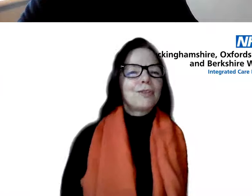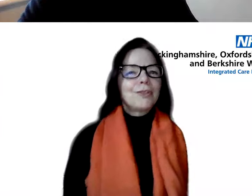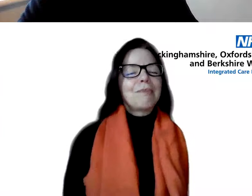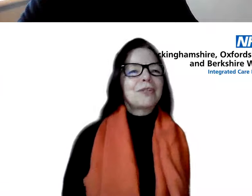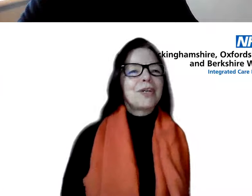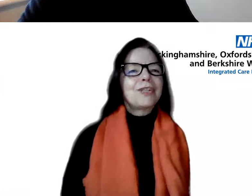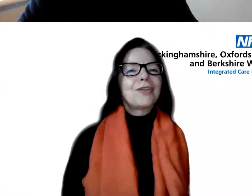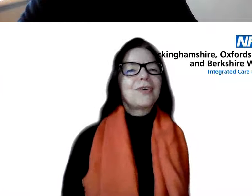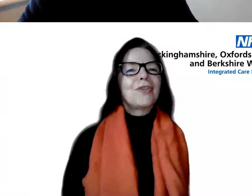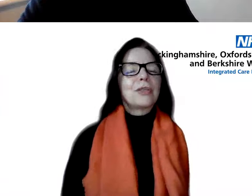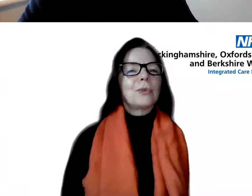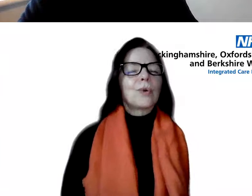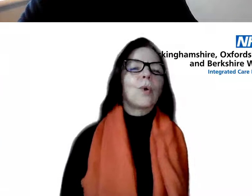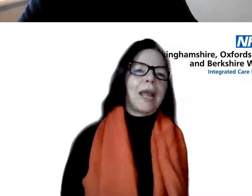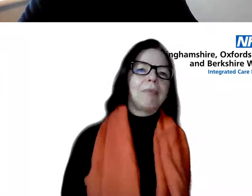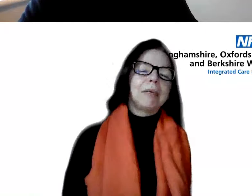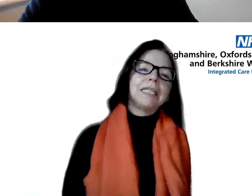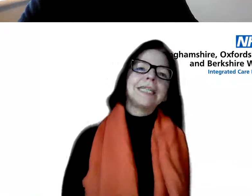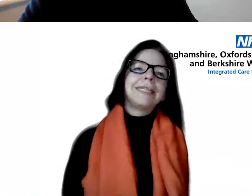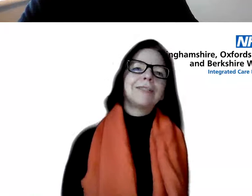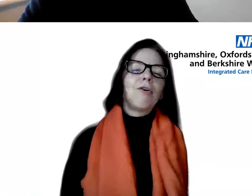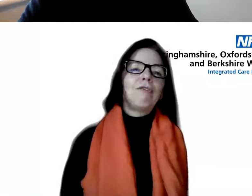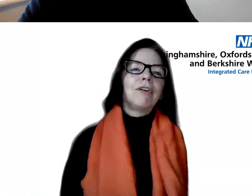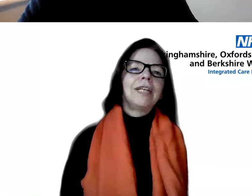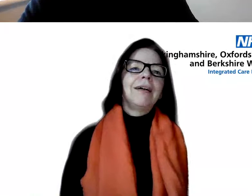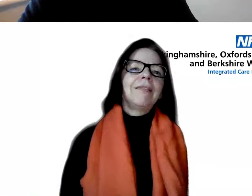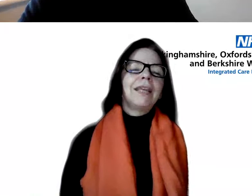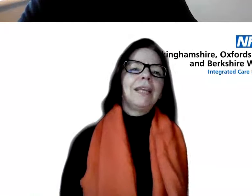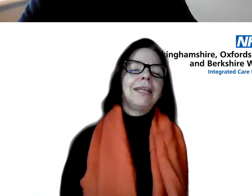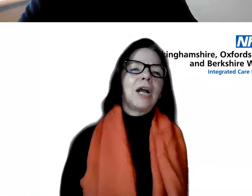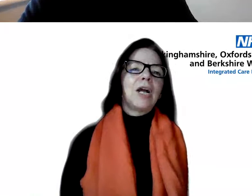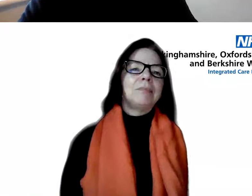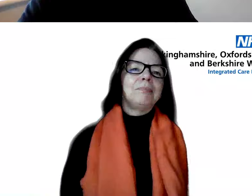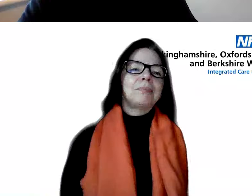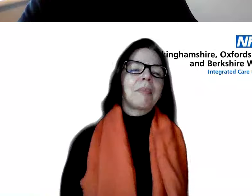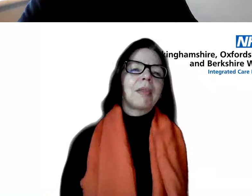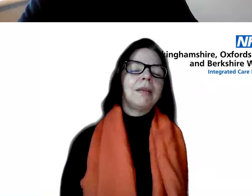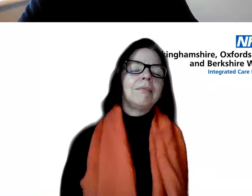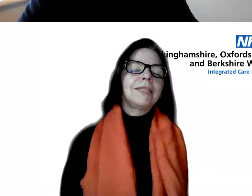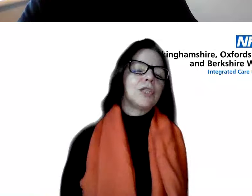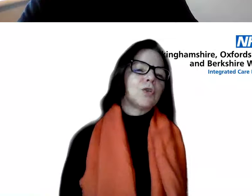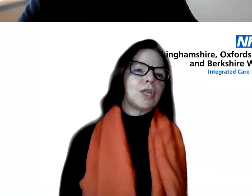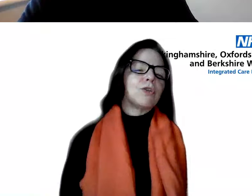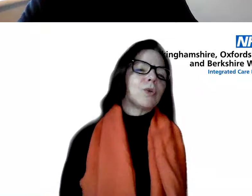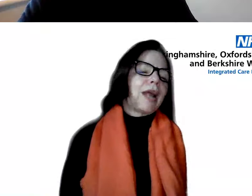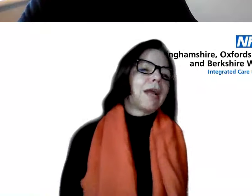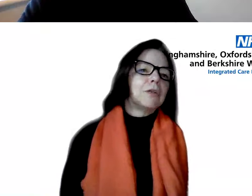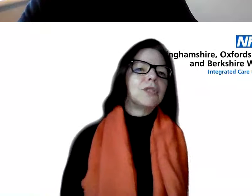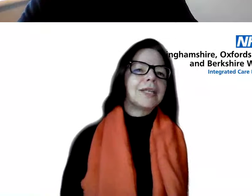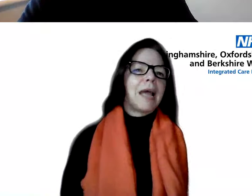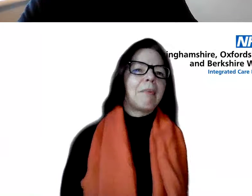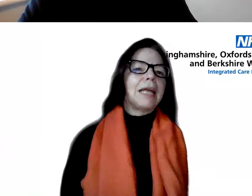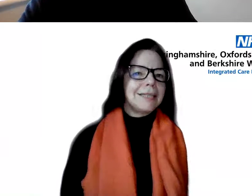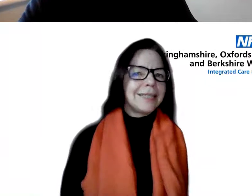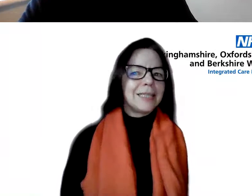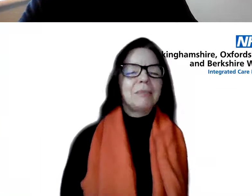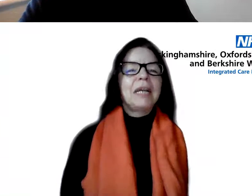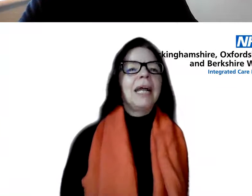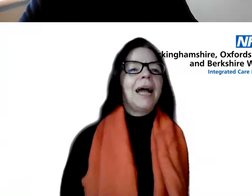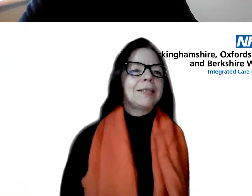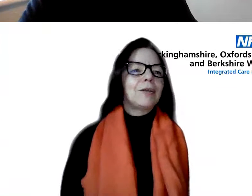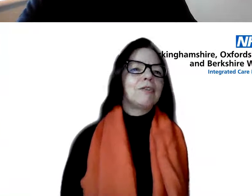could focus your demonstration on the sort of core capabilities of the digital social care record, so the care